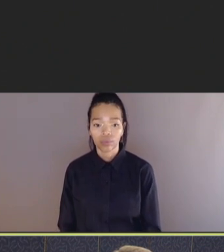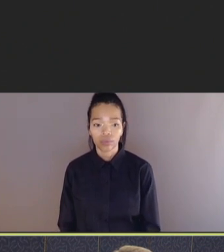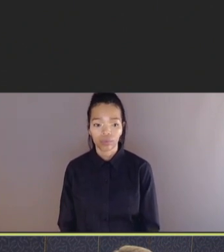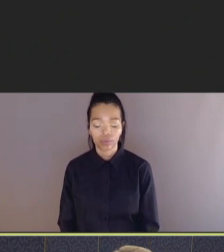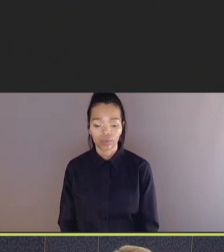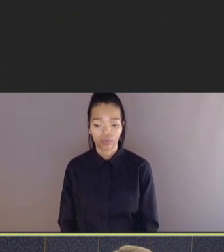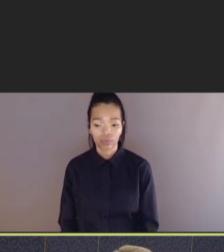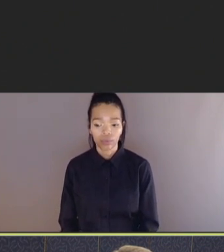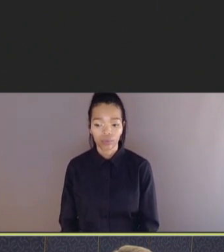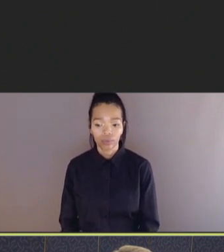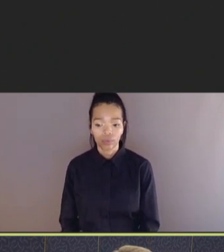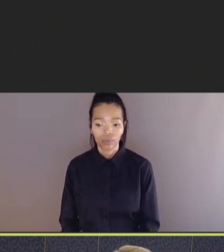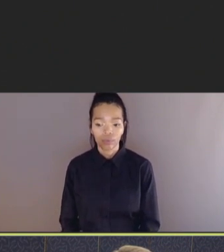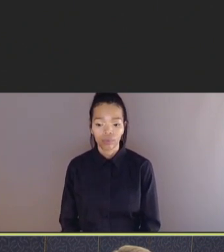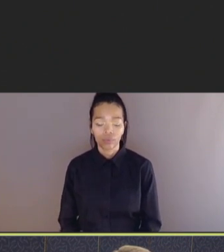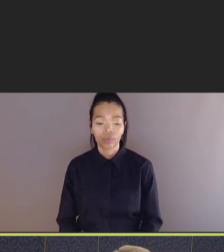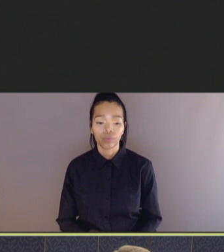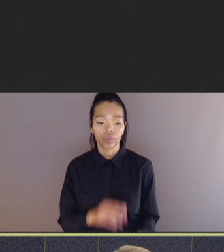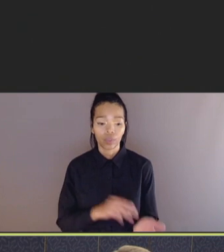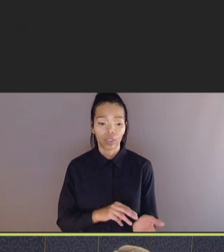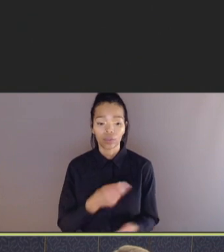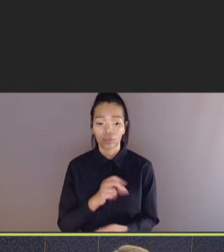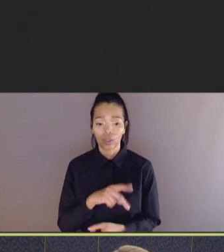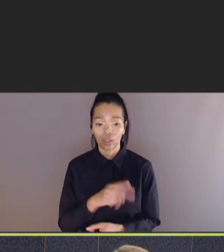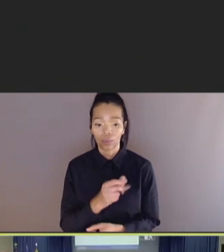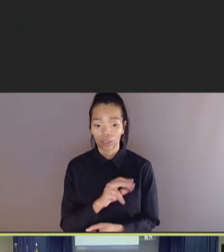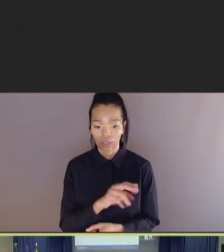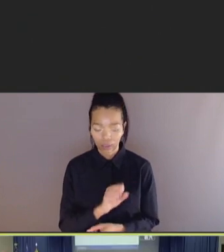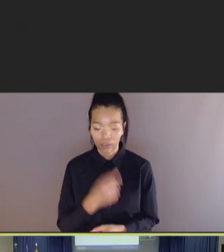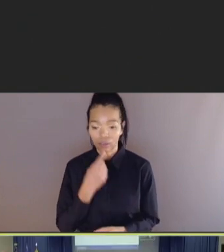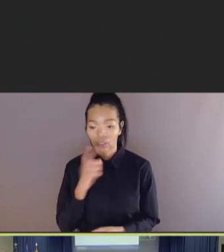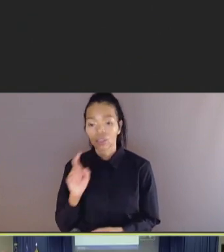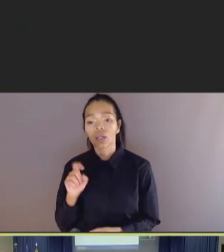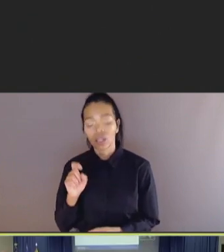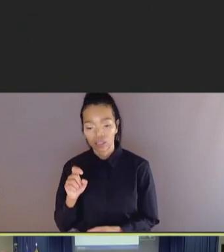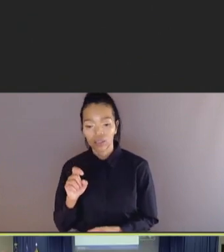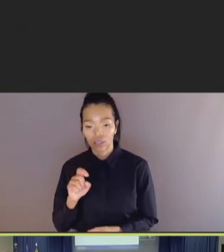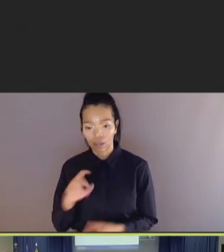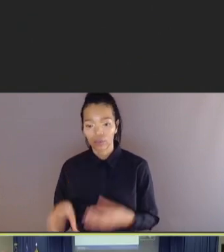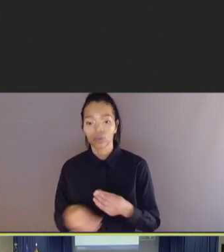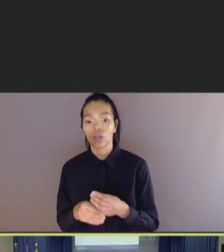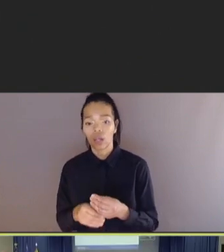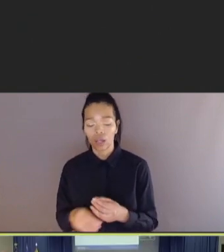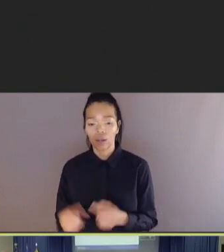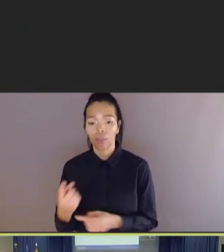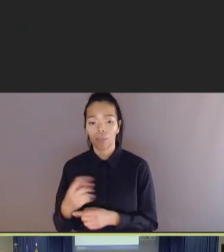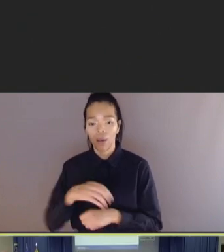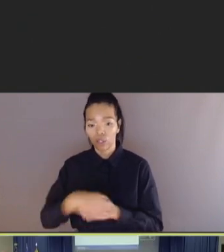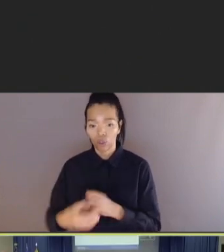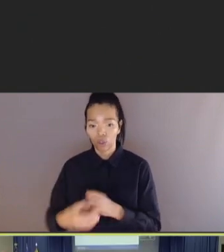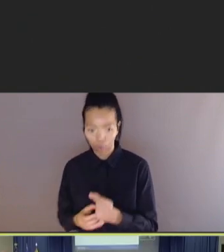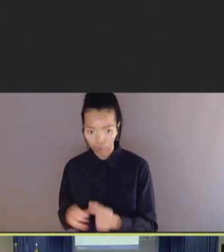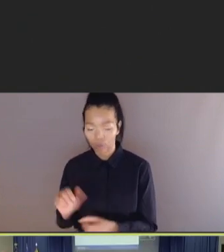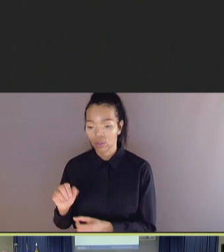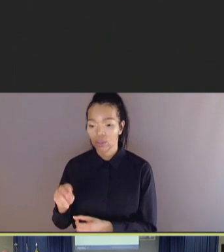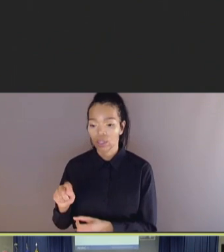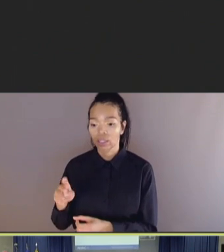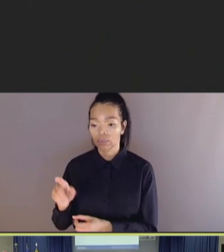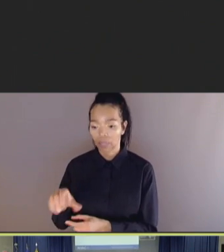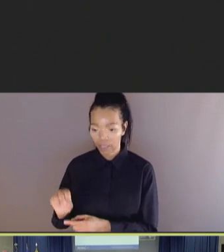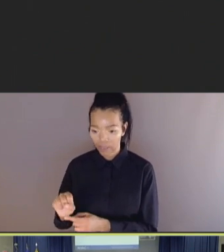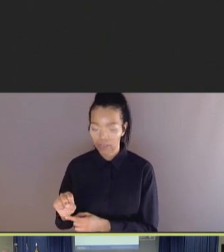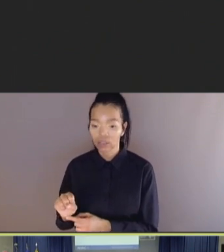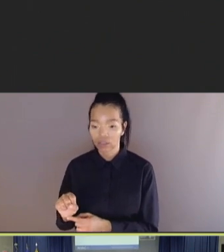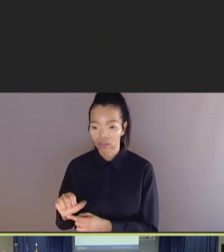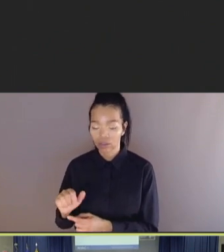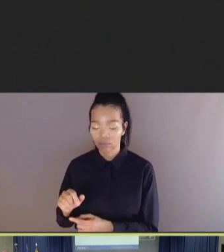At least in my mind, I think we have to keep monoclonal antibodies as part of our discussion and focus. You